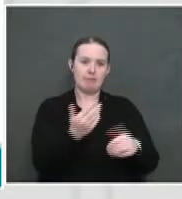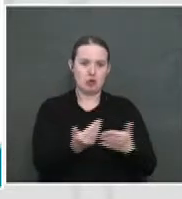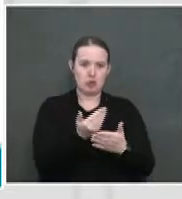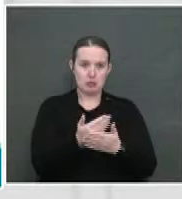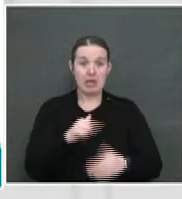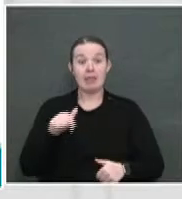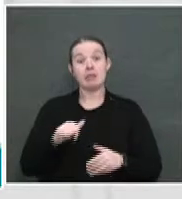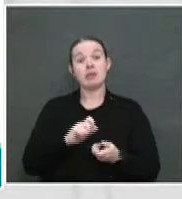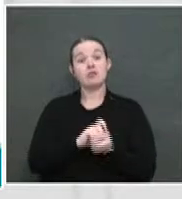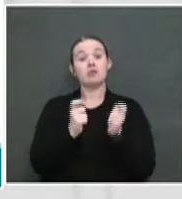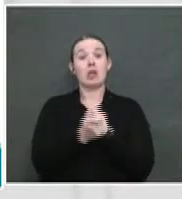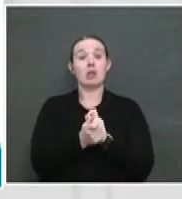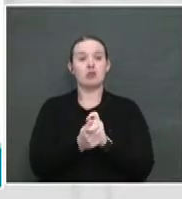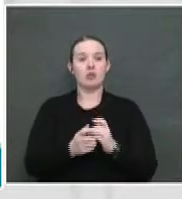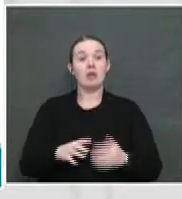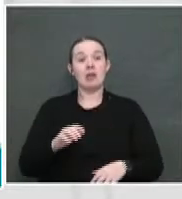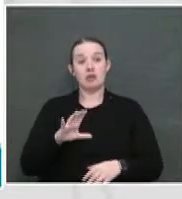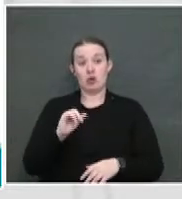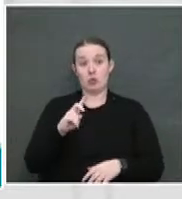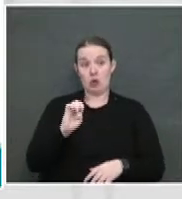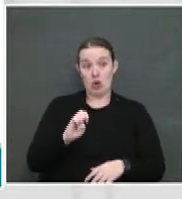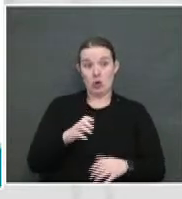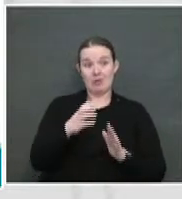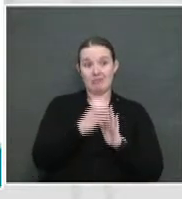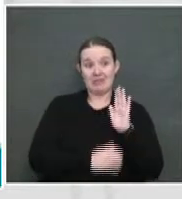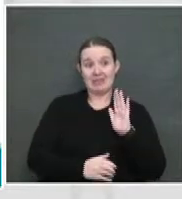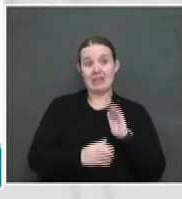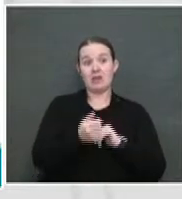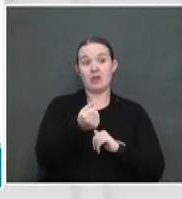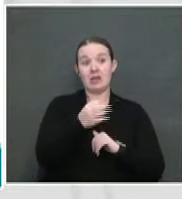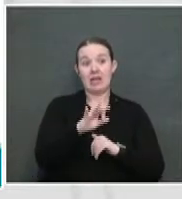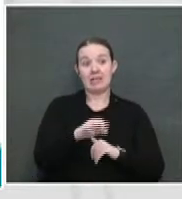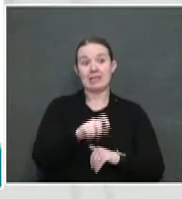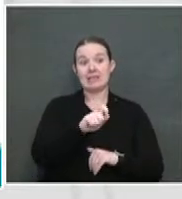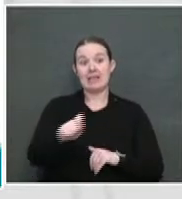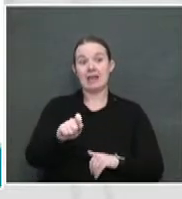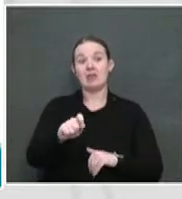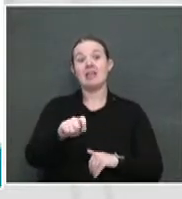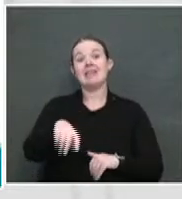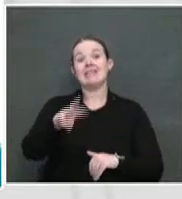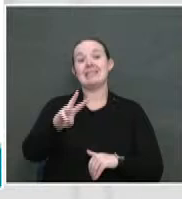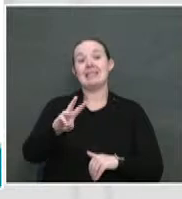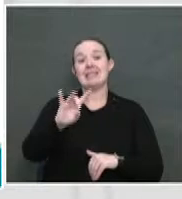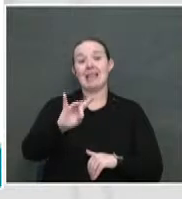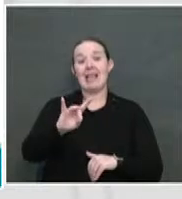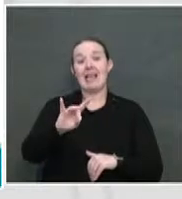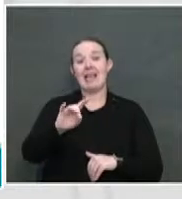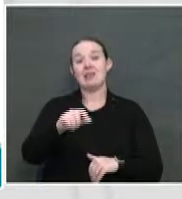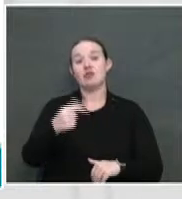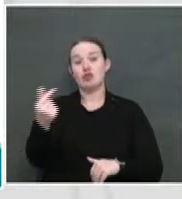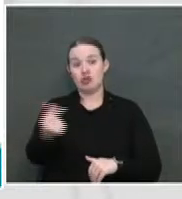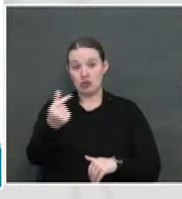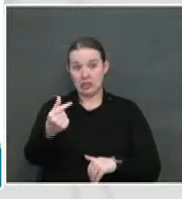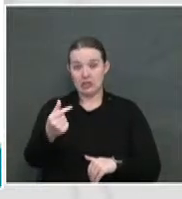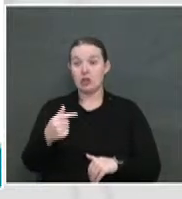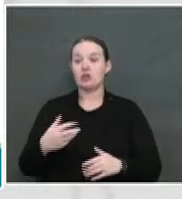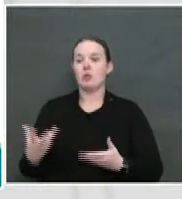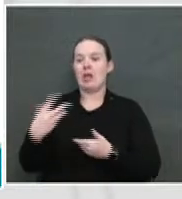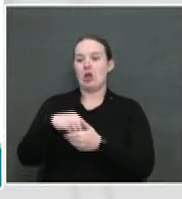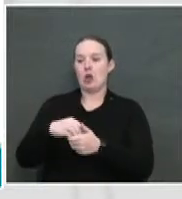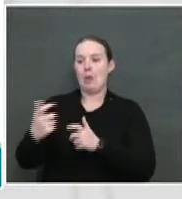proposed change would be to amend City Code Section 19-68 Schedule G to include oversized